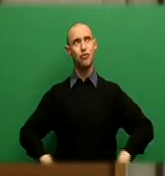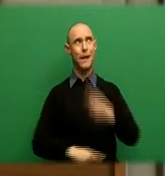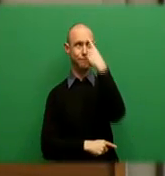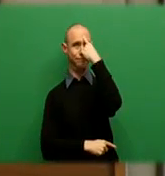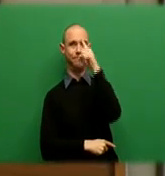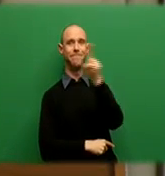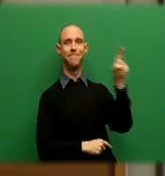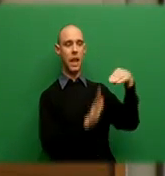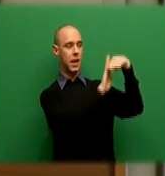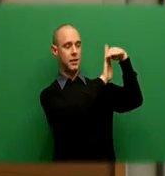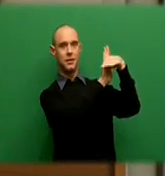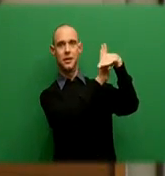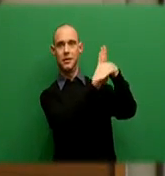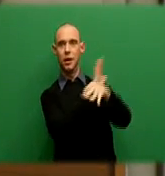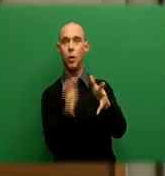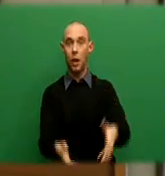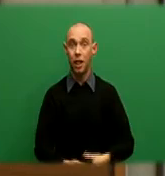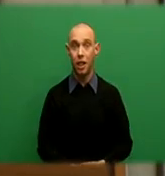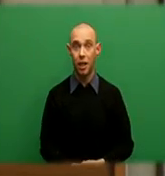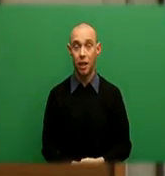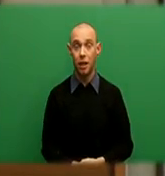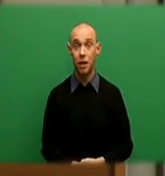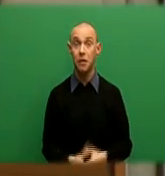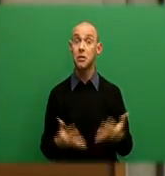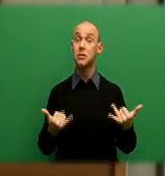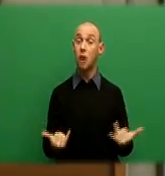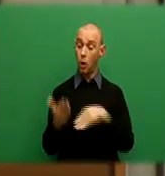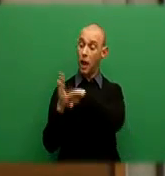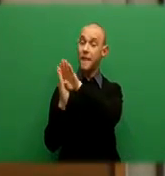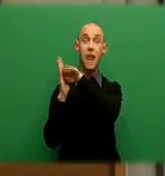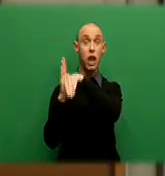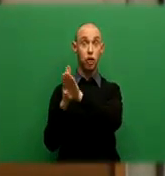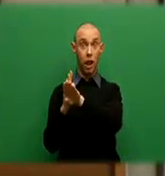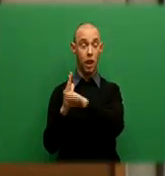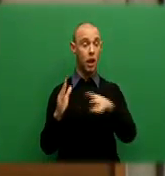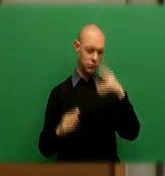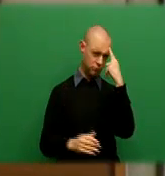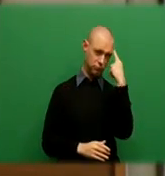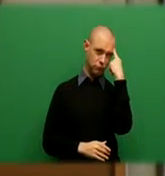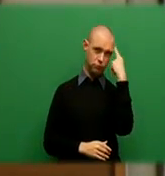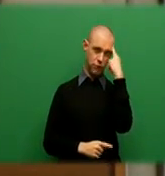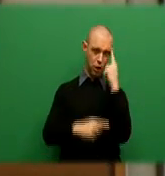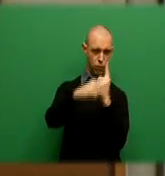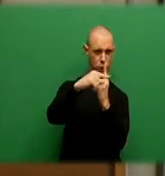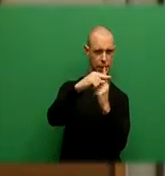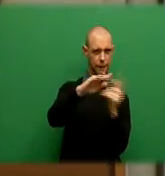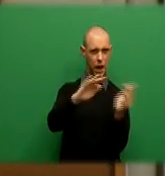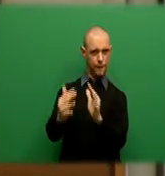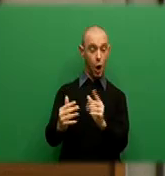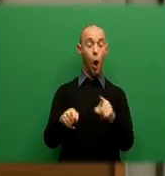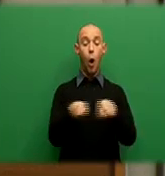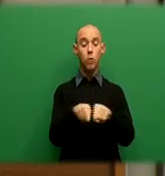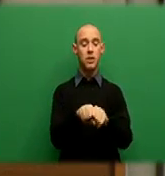downside. Given the upside risk to the inflation forecast and the protracted period of the expected breach,